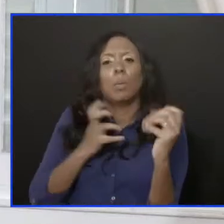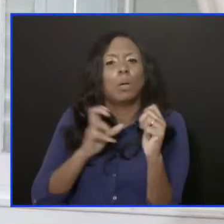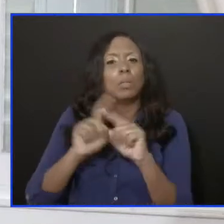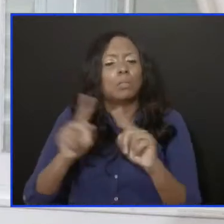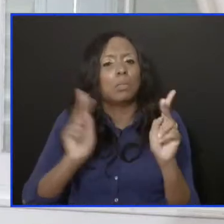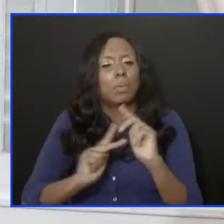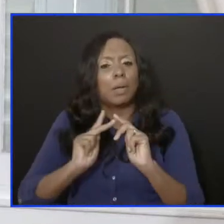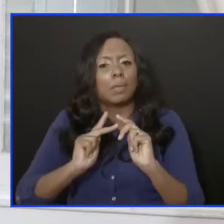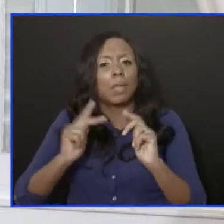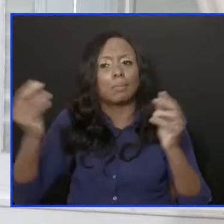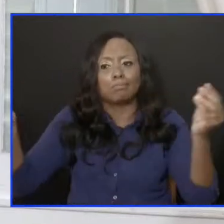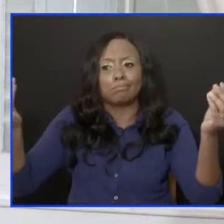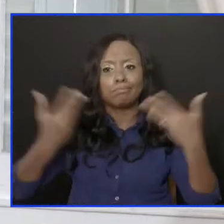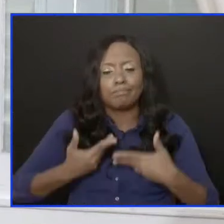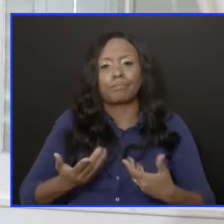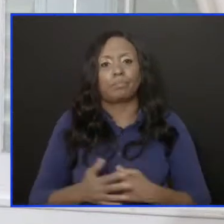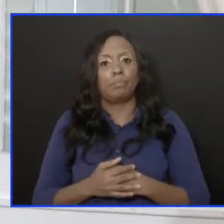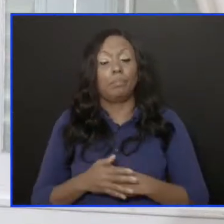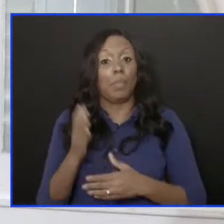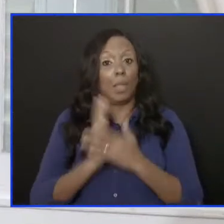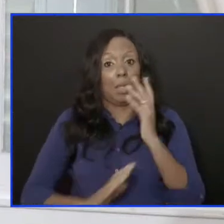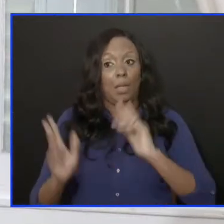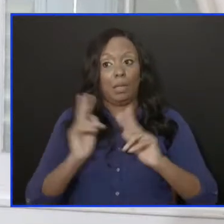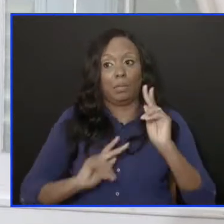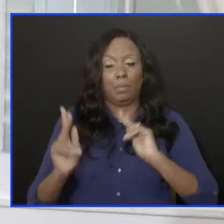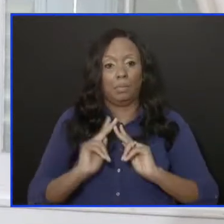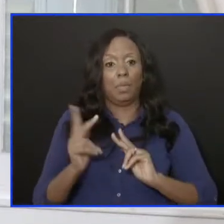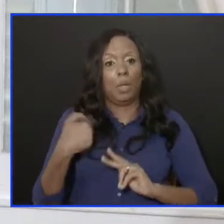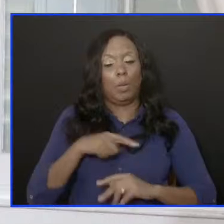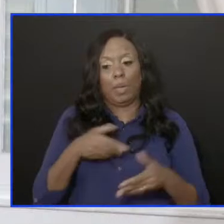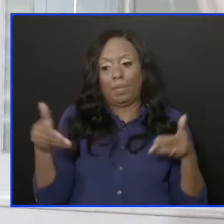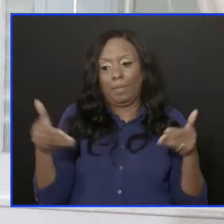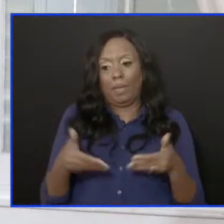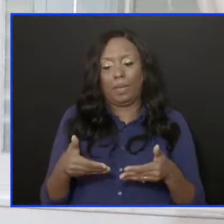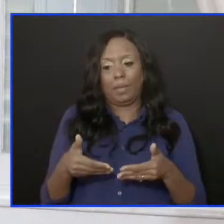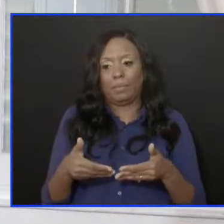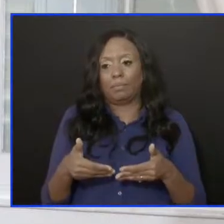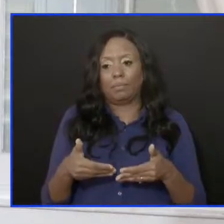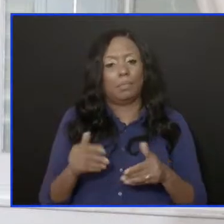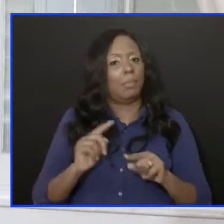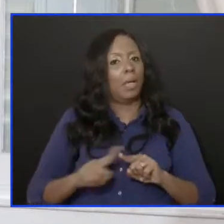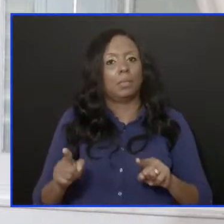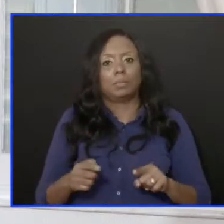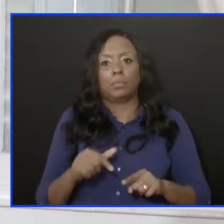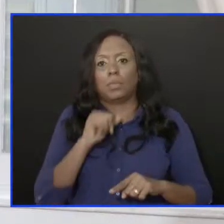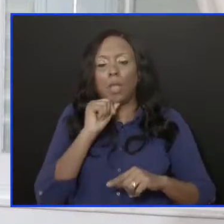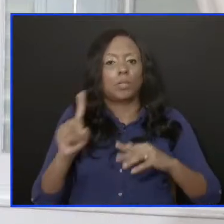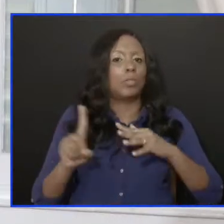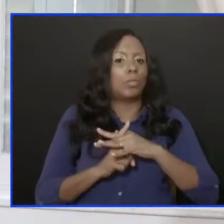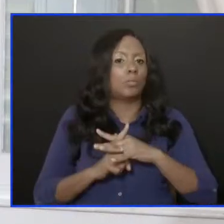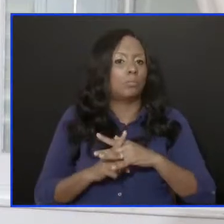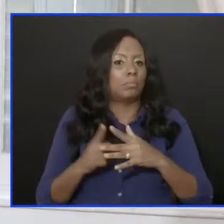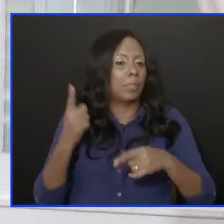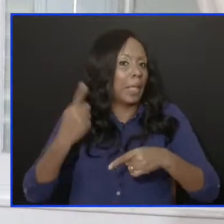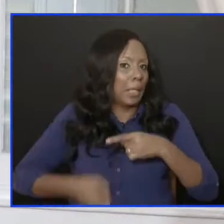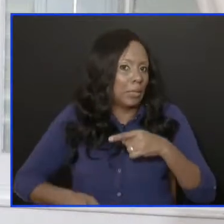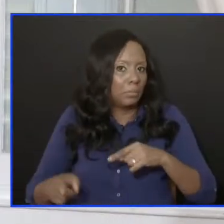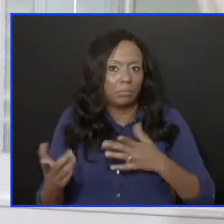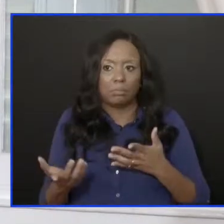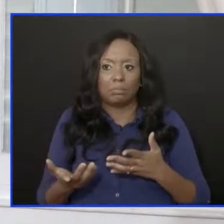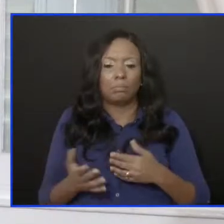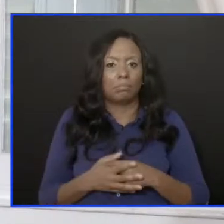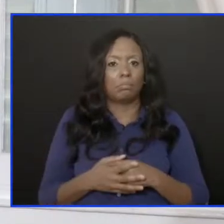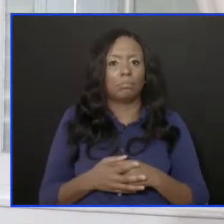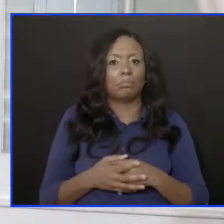Some persons we invited were not able to make it, and the others who had indicated that they would